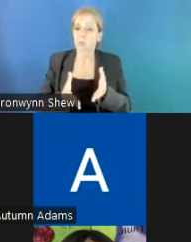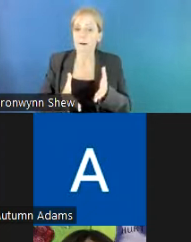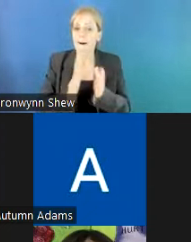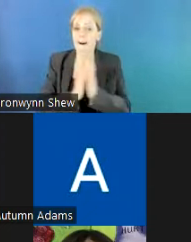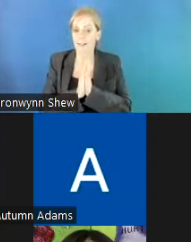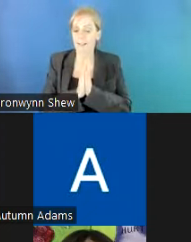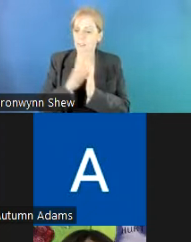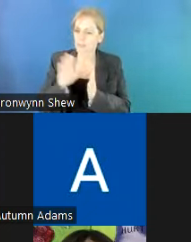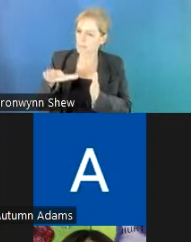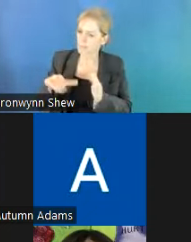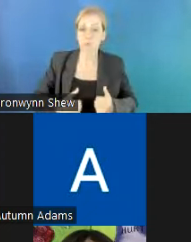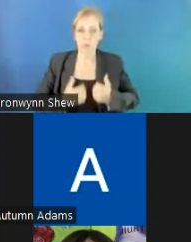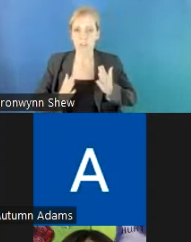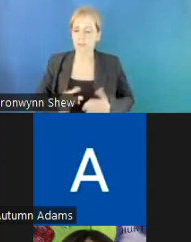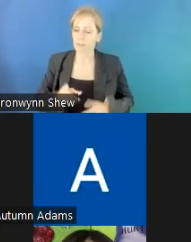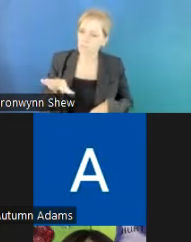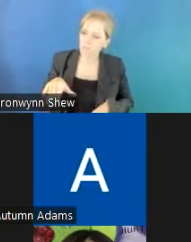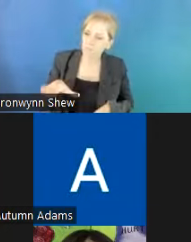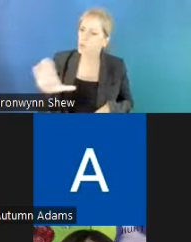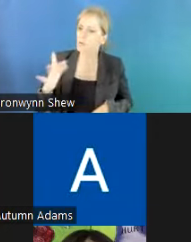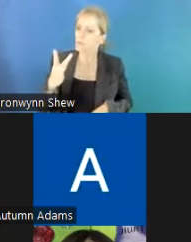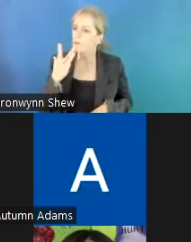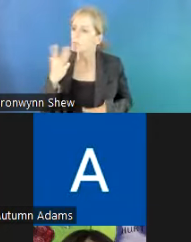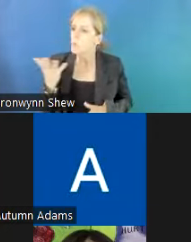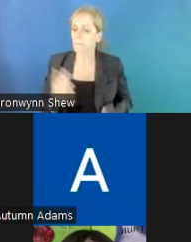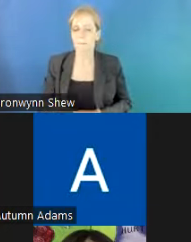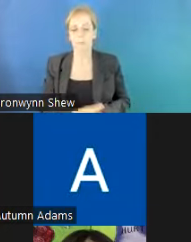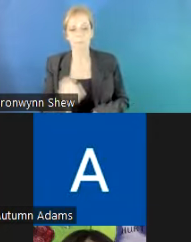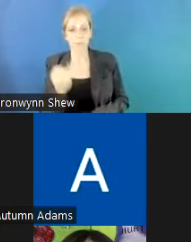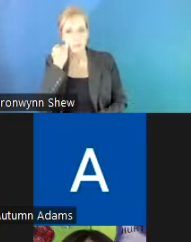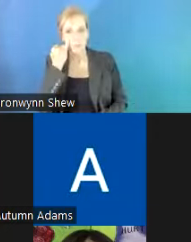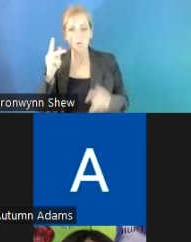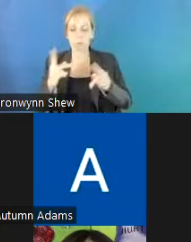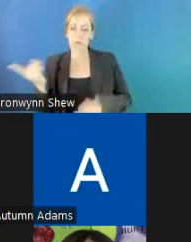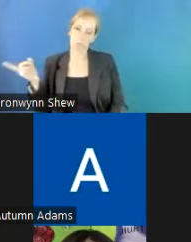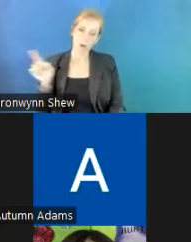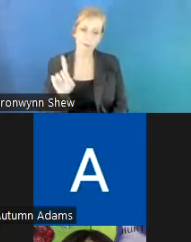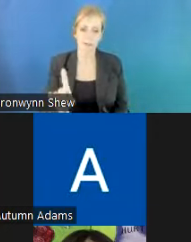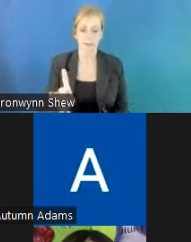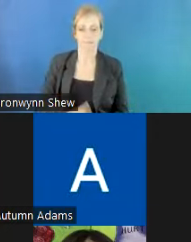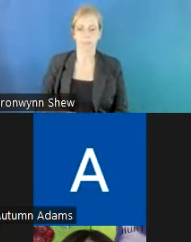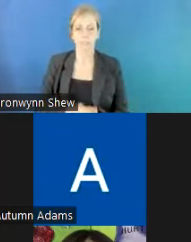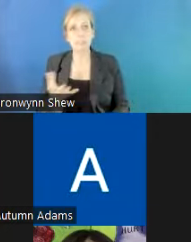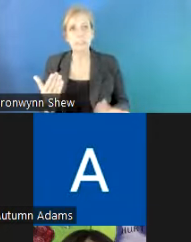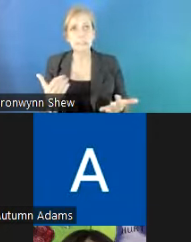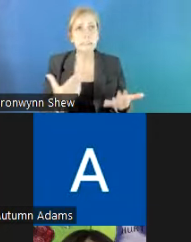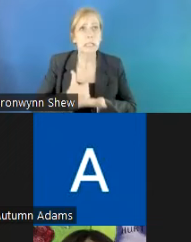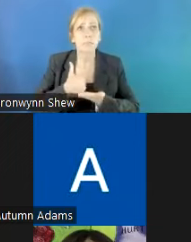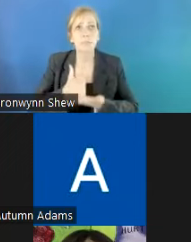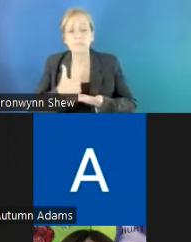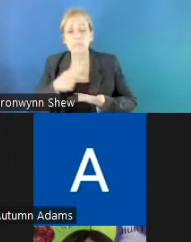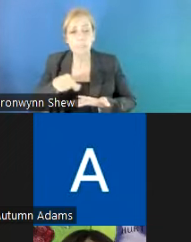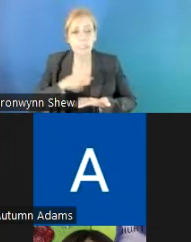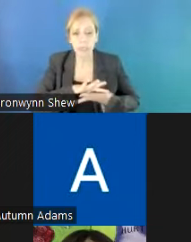means if a person walks in and they, you know, I need services, oftentimes, you know,